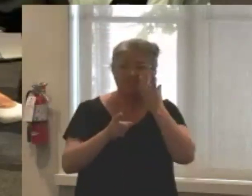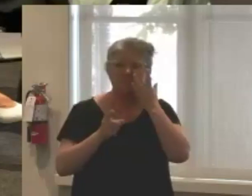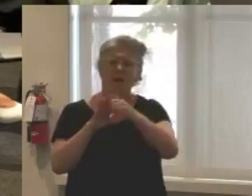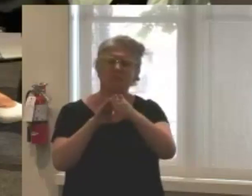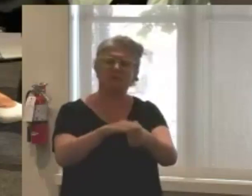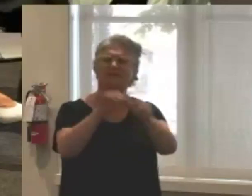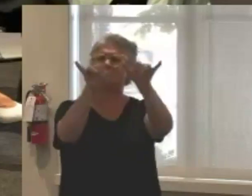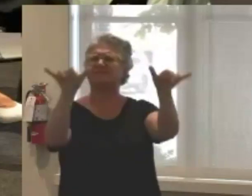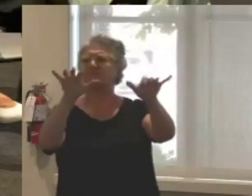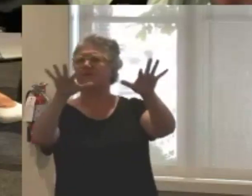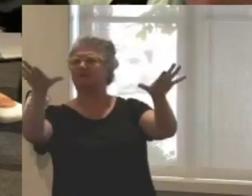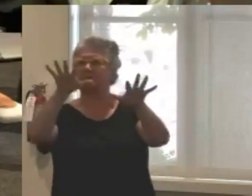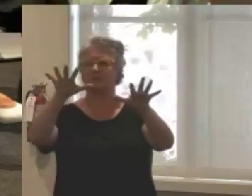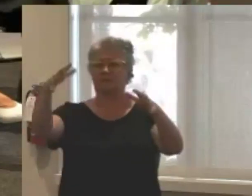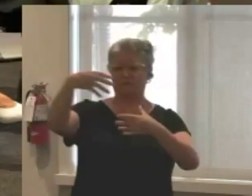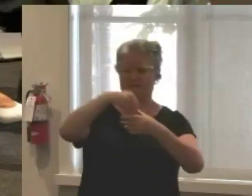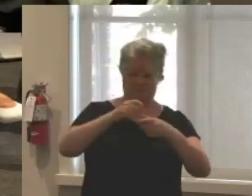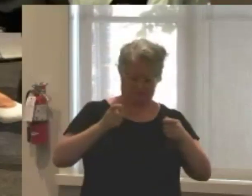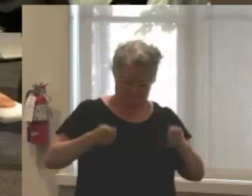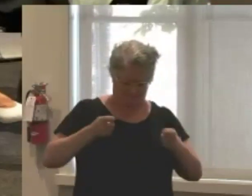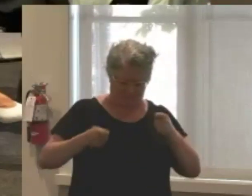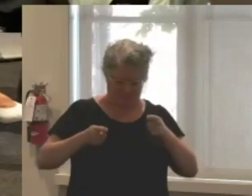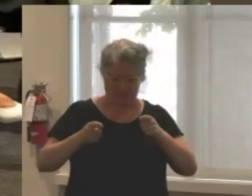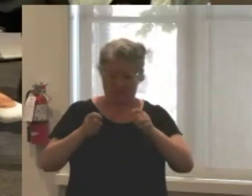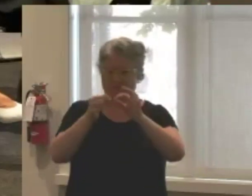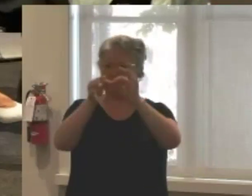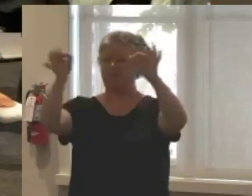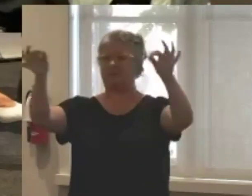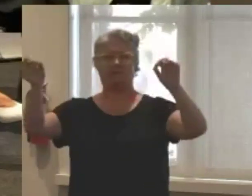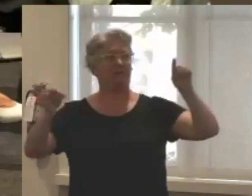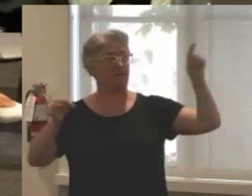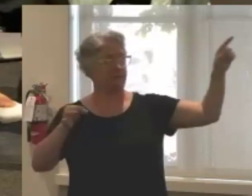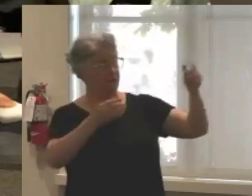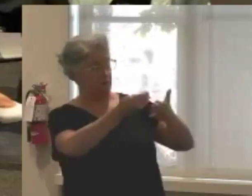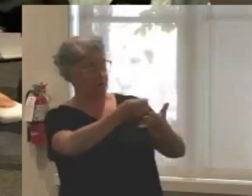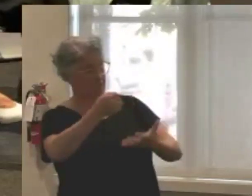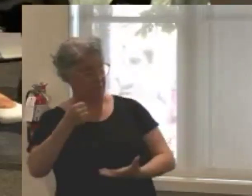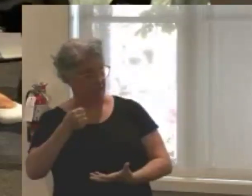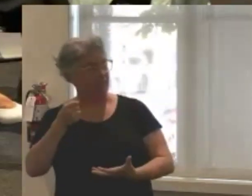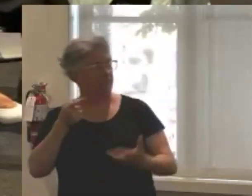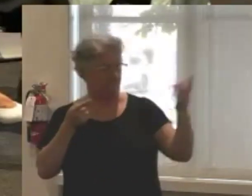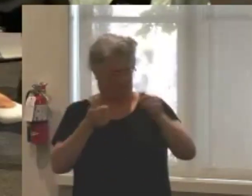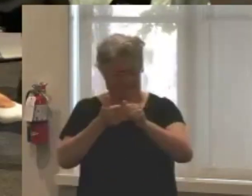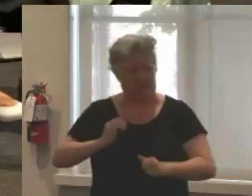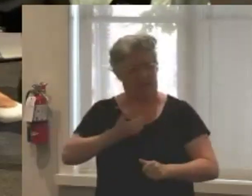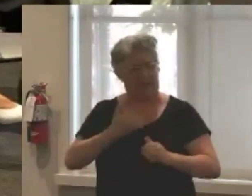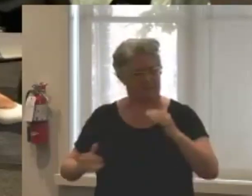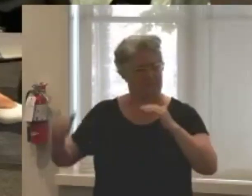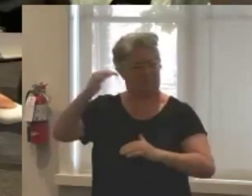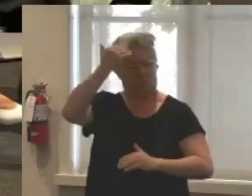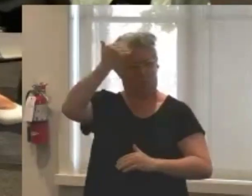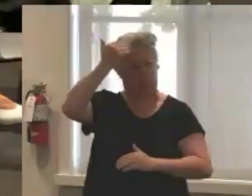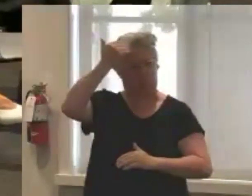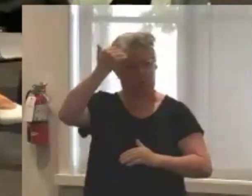anti-oppressive framework is being integrated into our programs, into our service. And we also believe that, we also